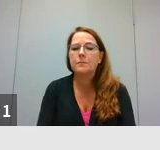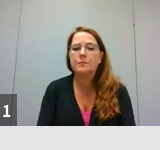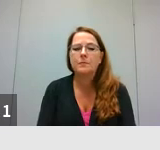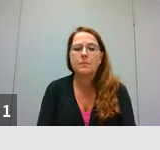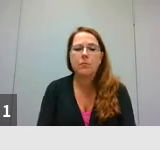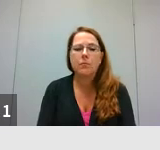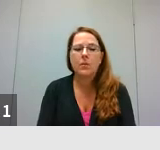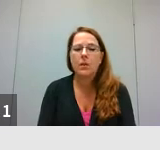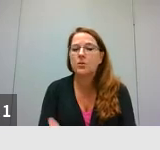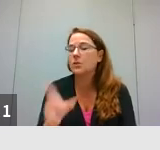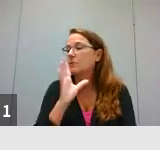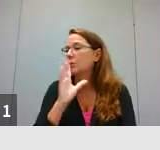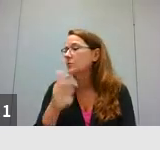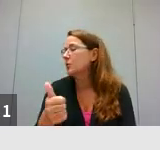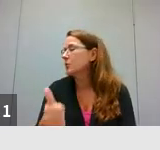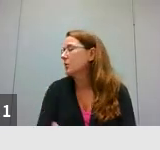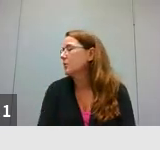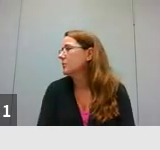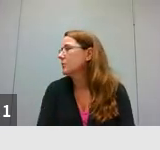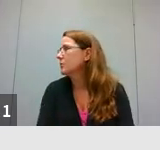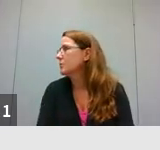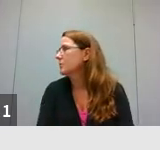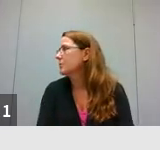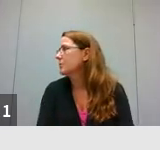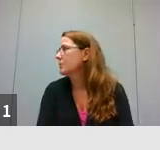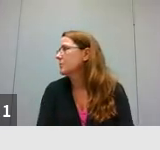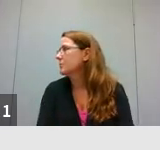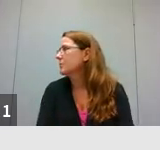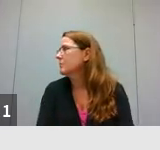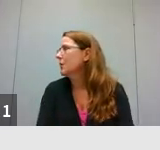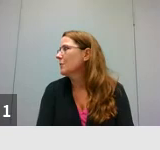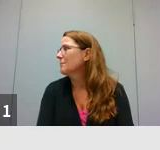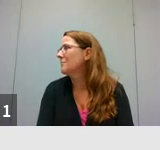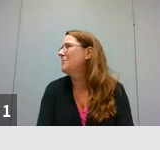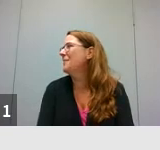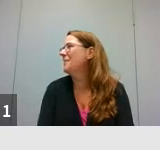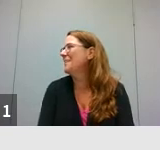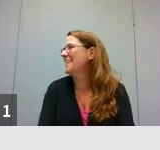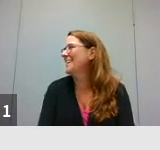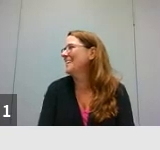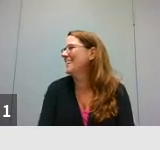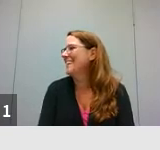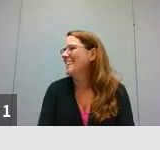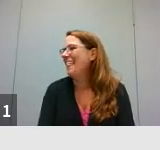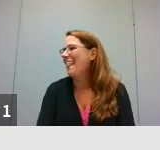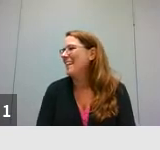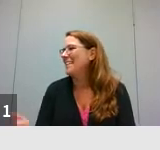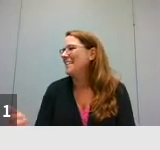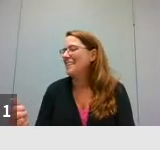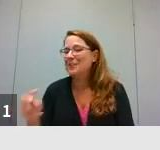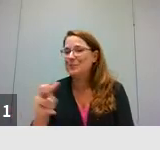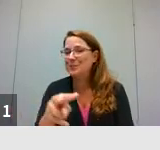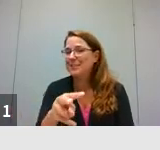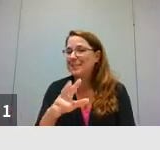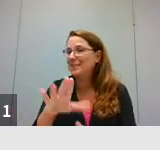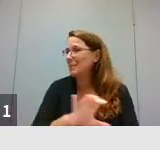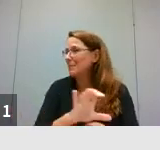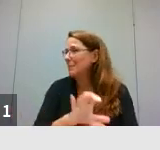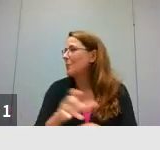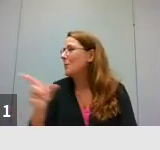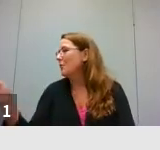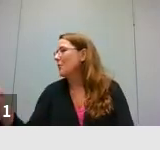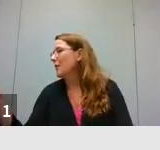I have mine on and it's not. She's gonna be. oh, they want relaunched, logging back in. Okay. Can you see